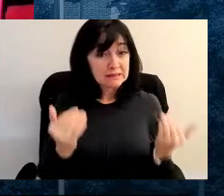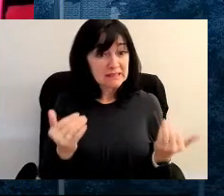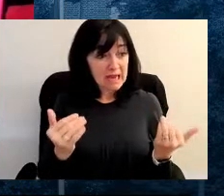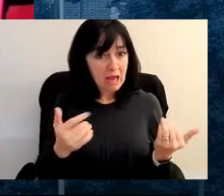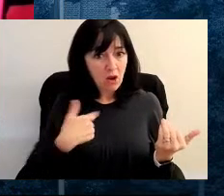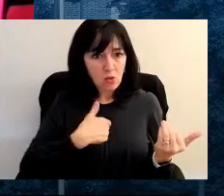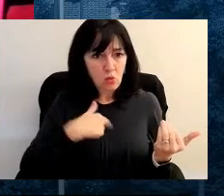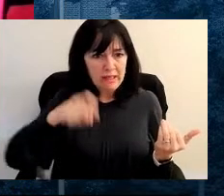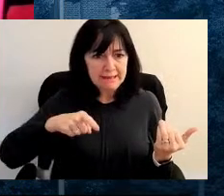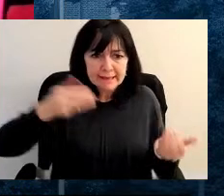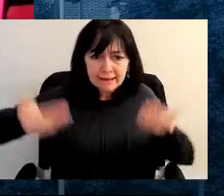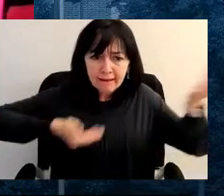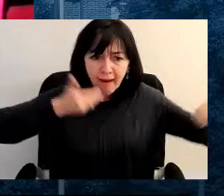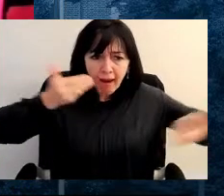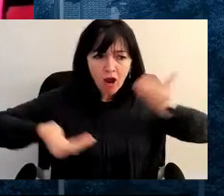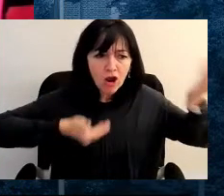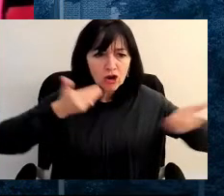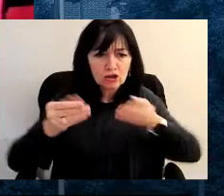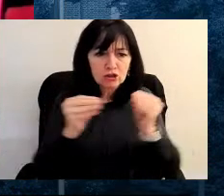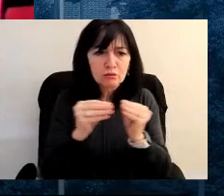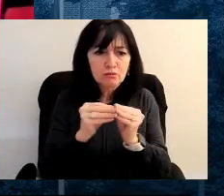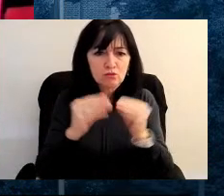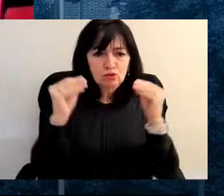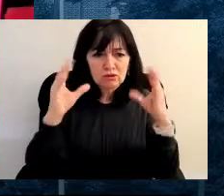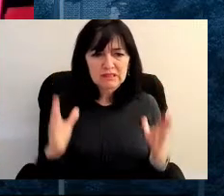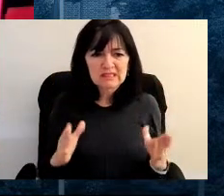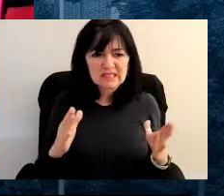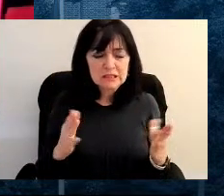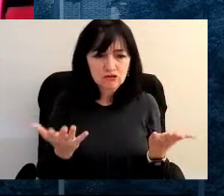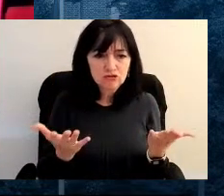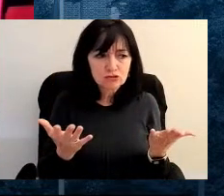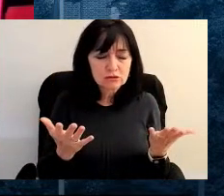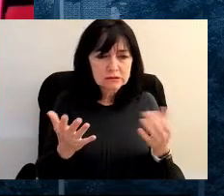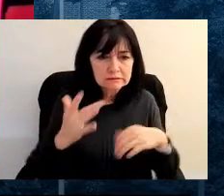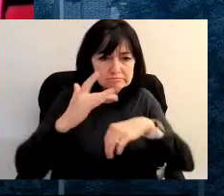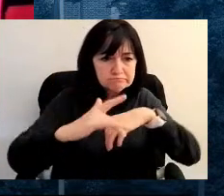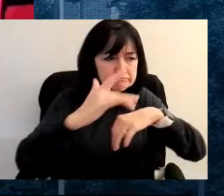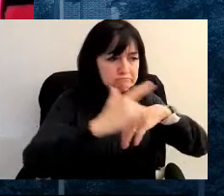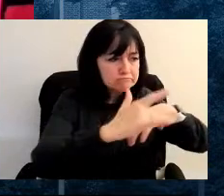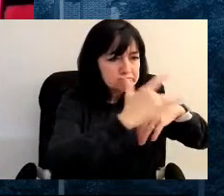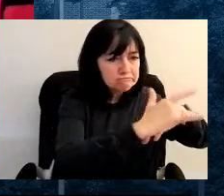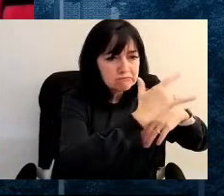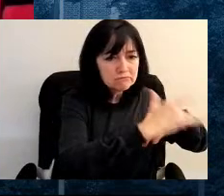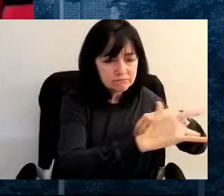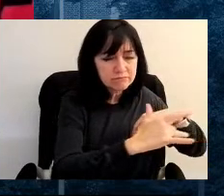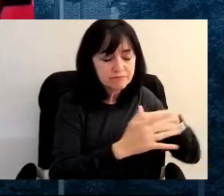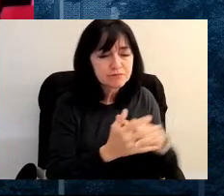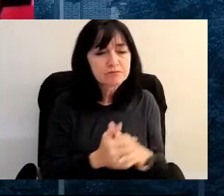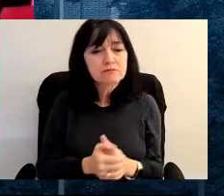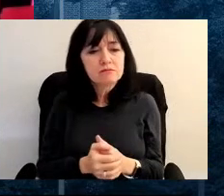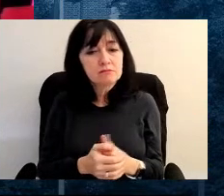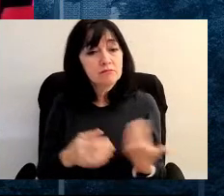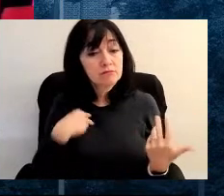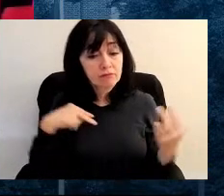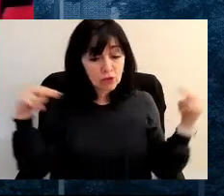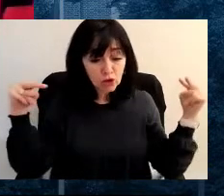challenges exist here in Delaware. We know that, again, both based on the data that we're looking at, as